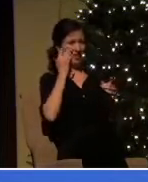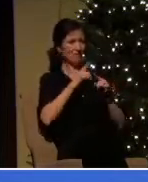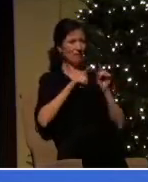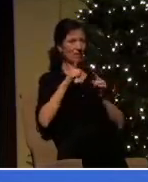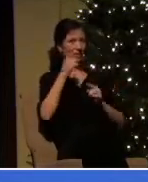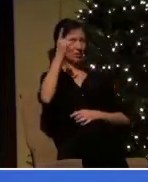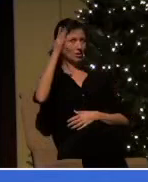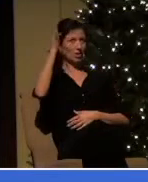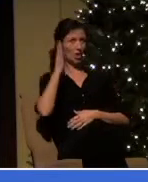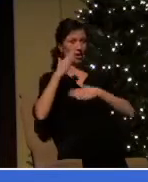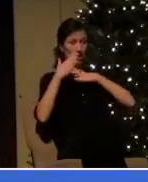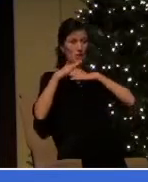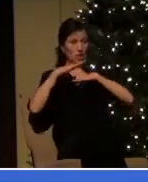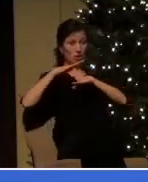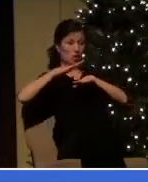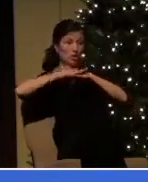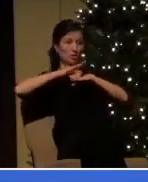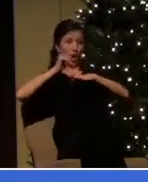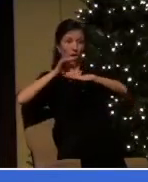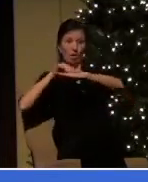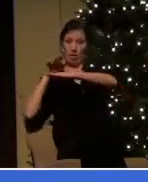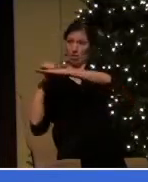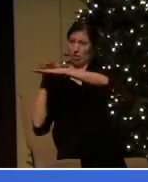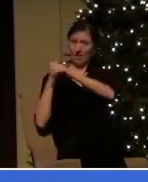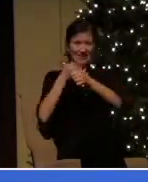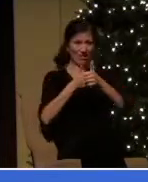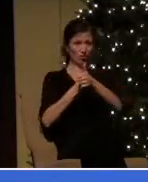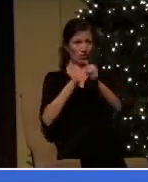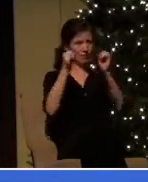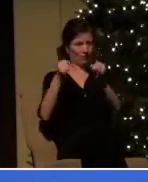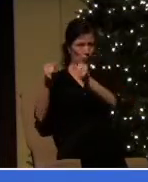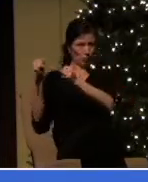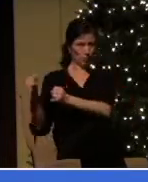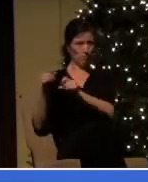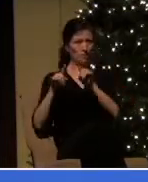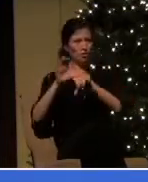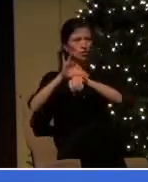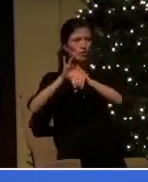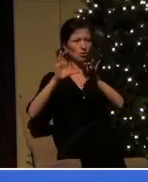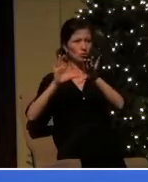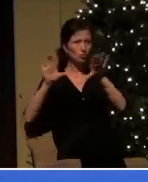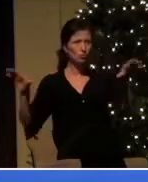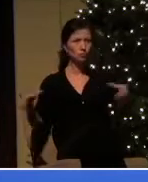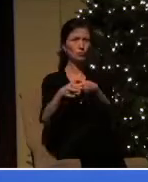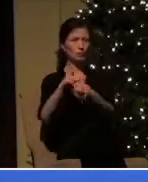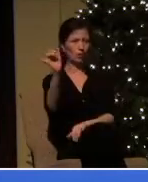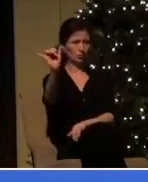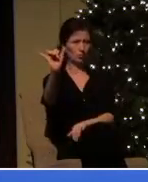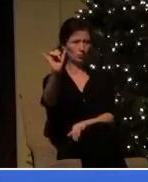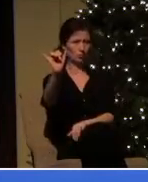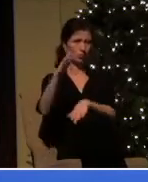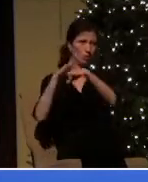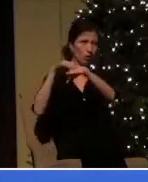called us, not just individually, but collectively as a church community, to set captives free.